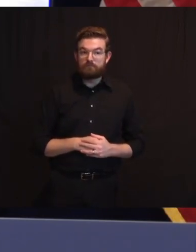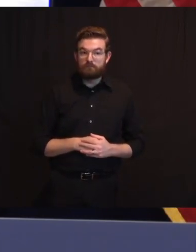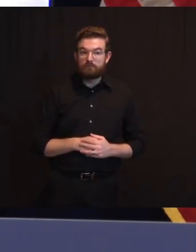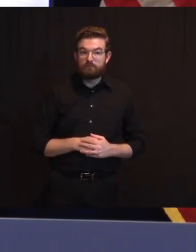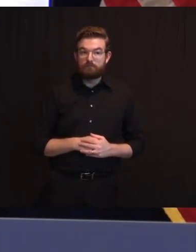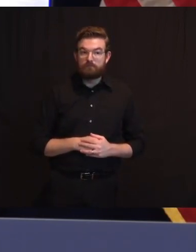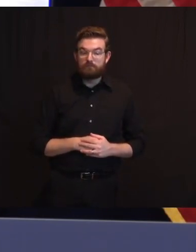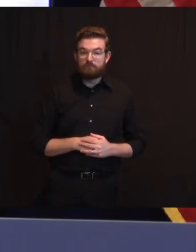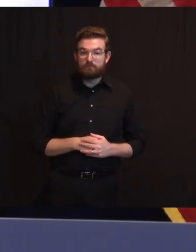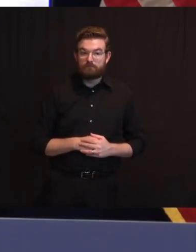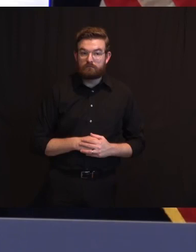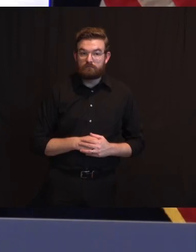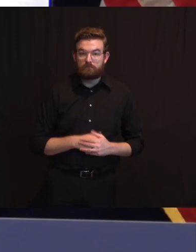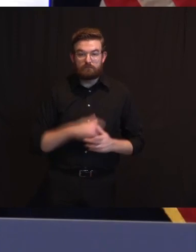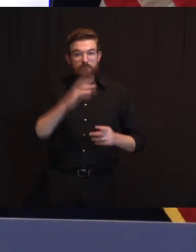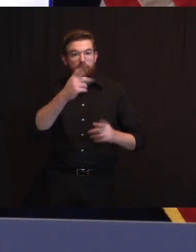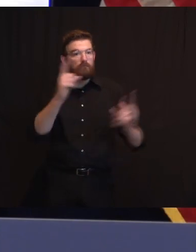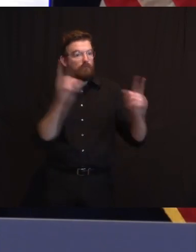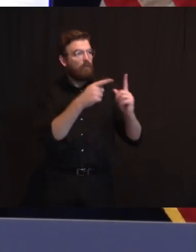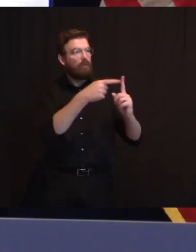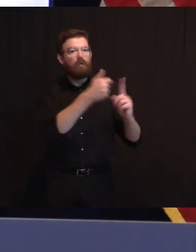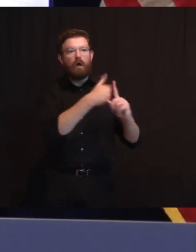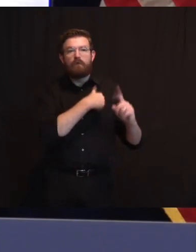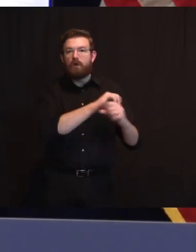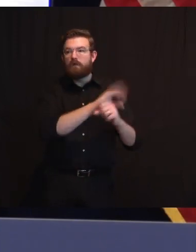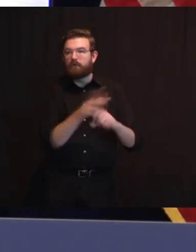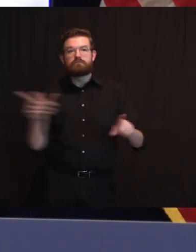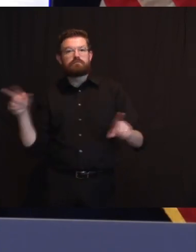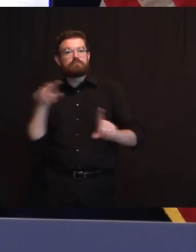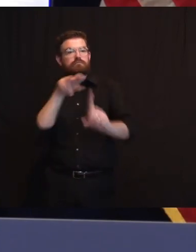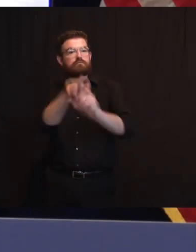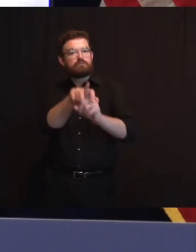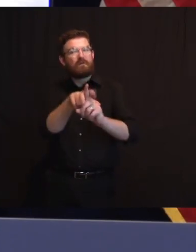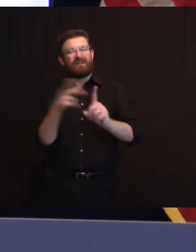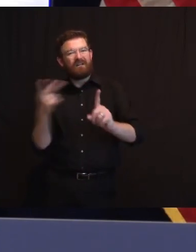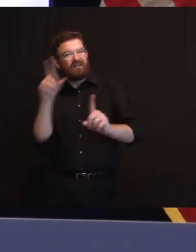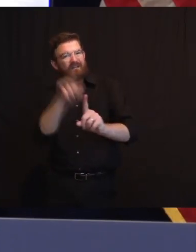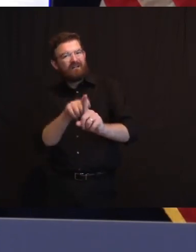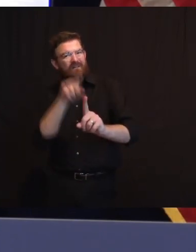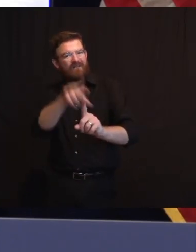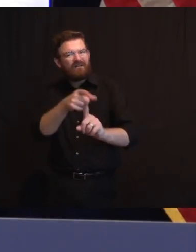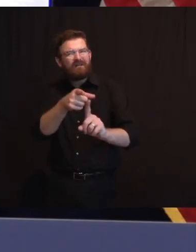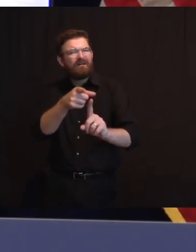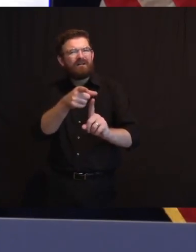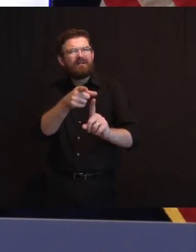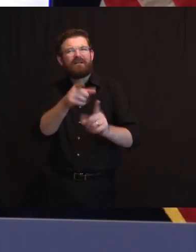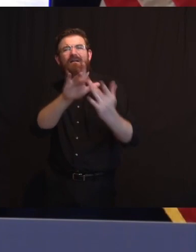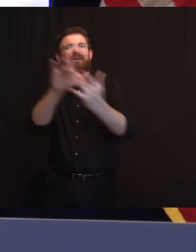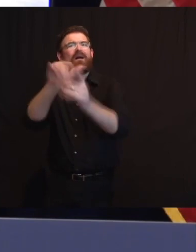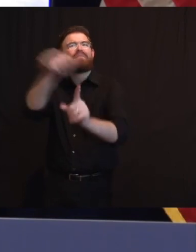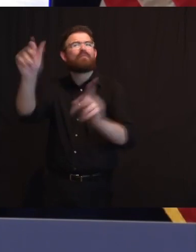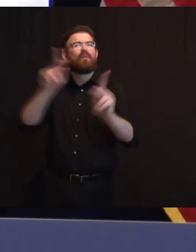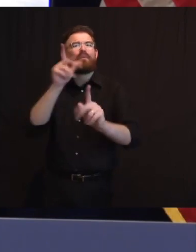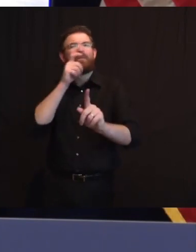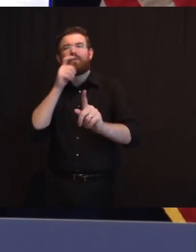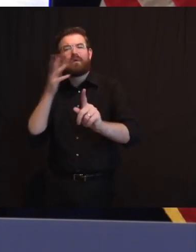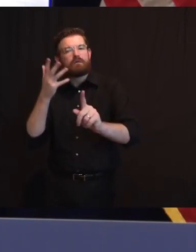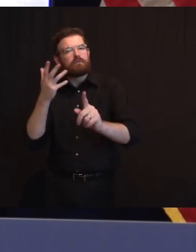transmission. Trained contact tracers will provide information on how you can protect those around you from getting sick,